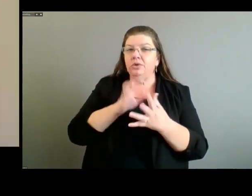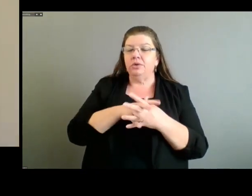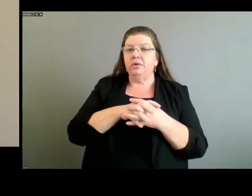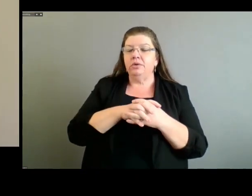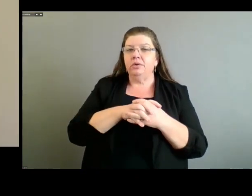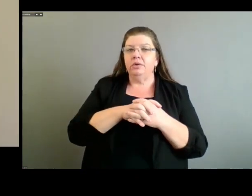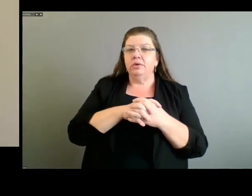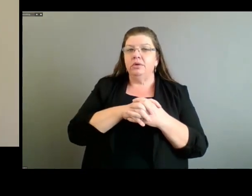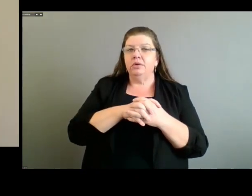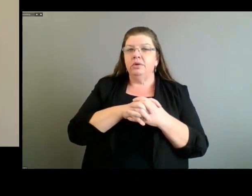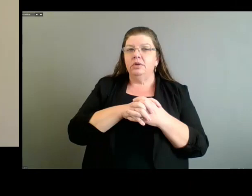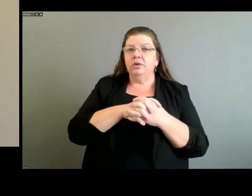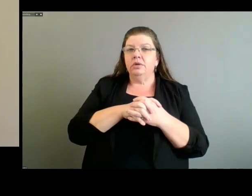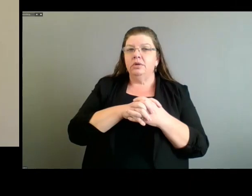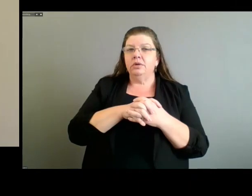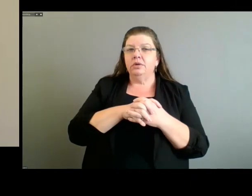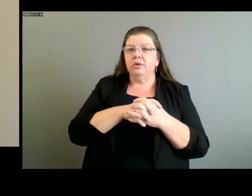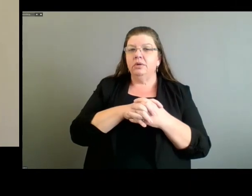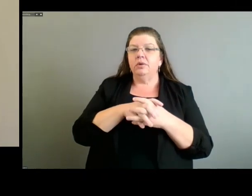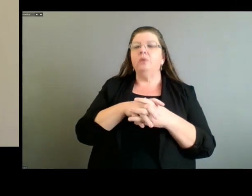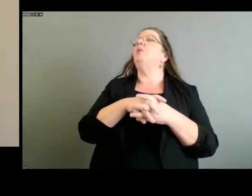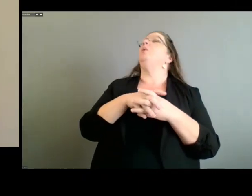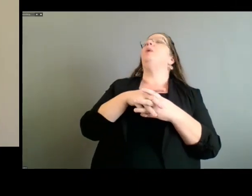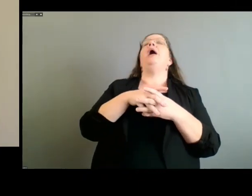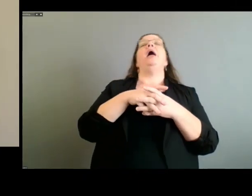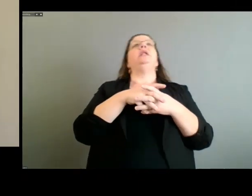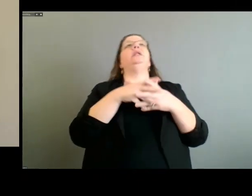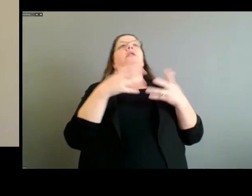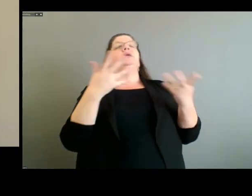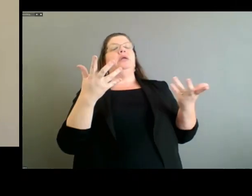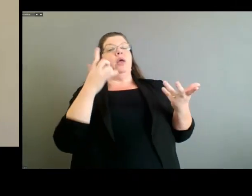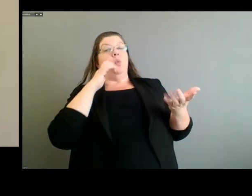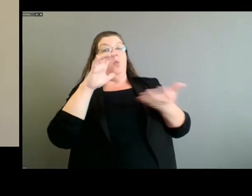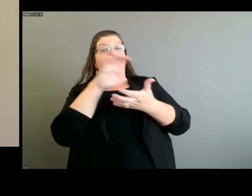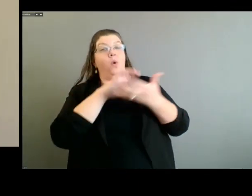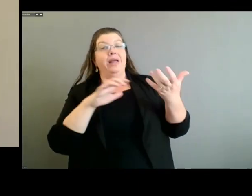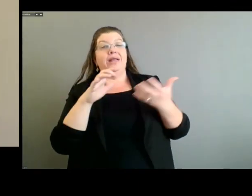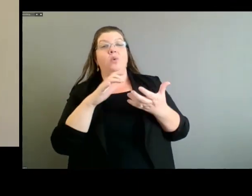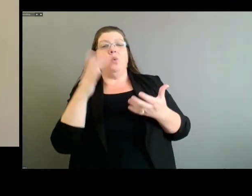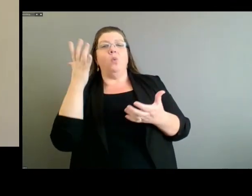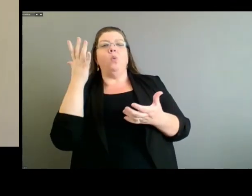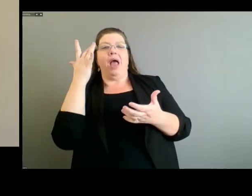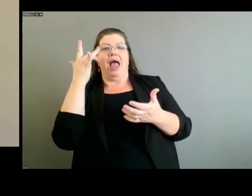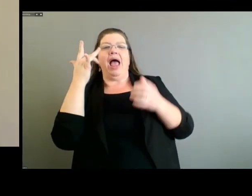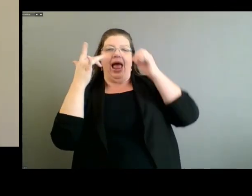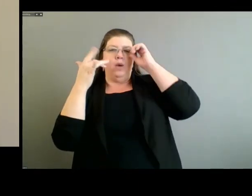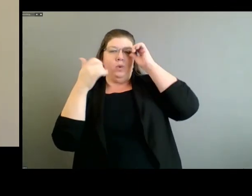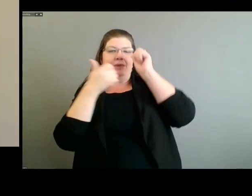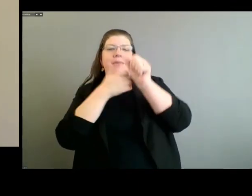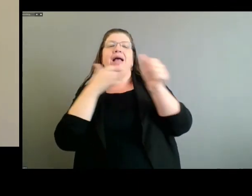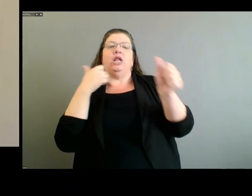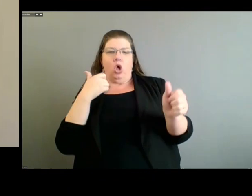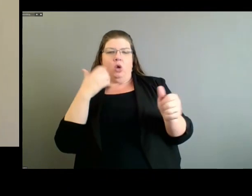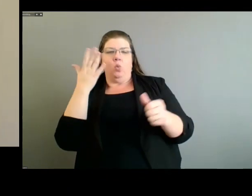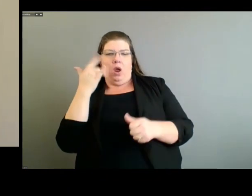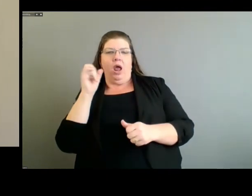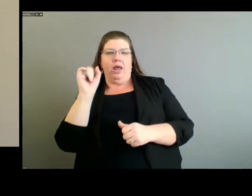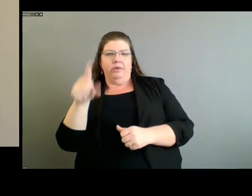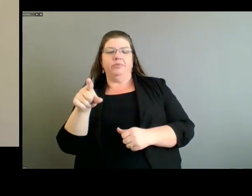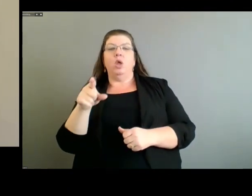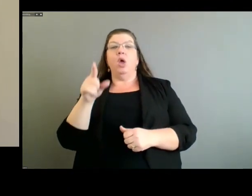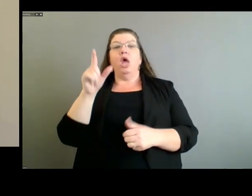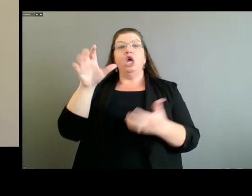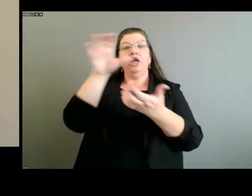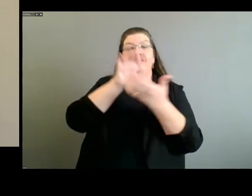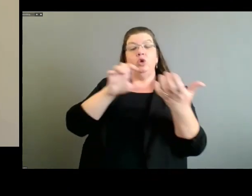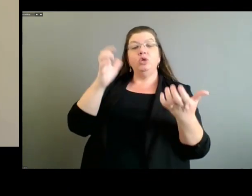Well, what is confusing is that, at least it's always been confusing to me, that these